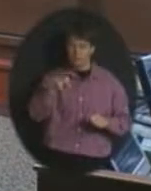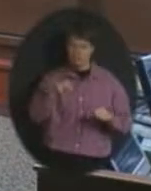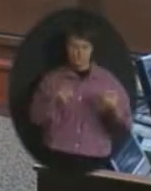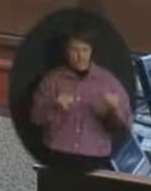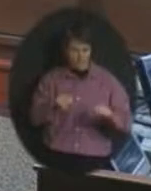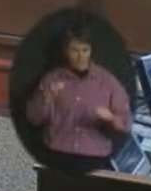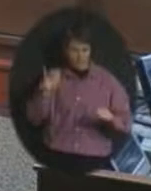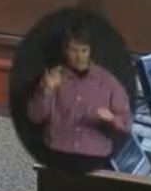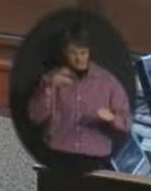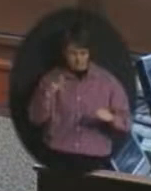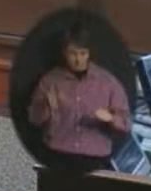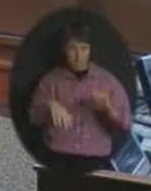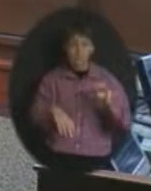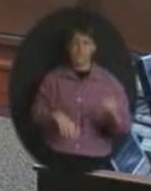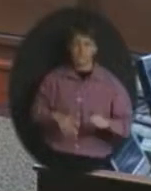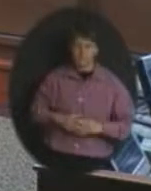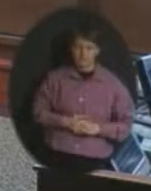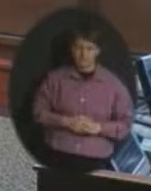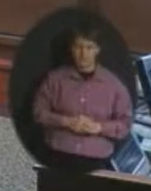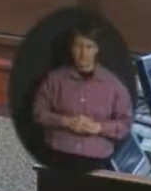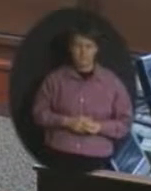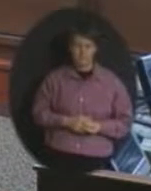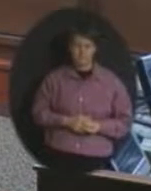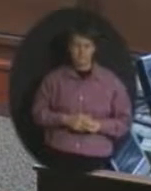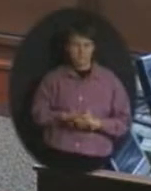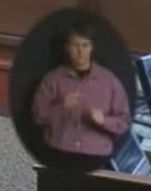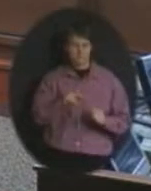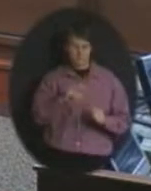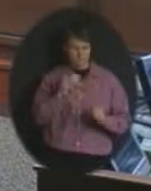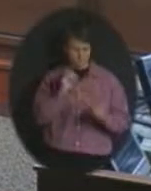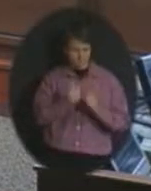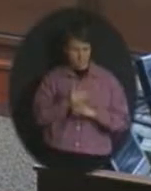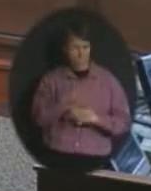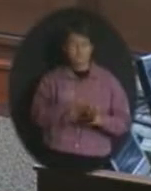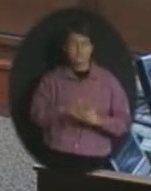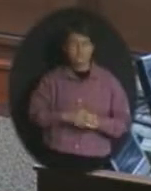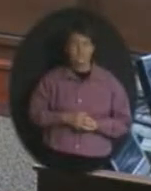Mr. Scheer? Yes. Motion carries.